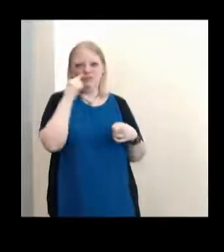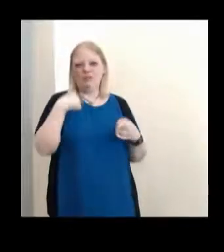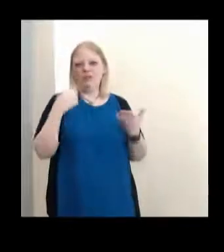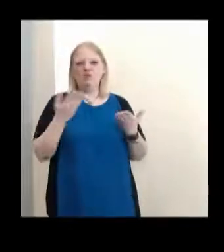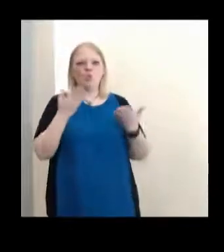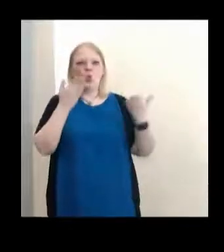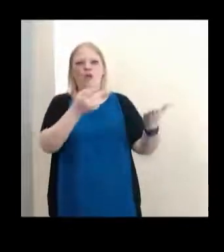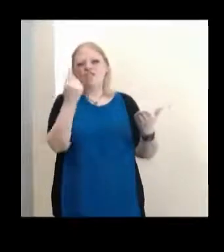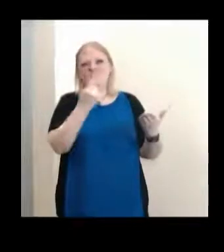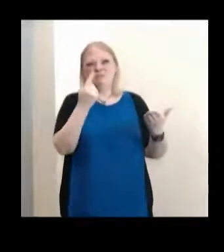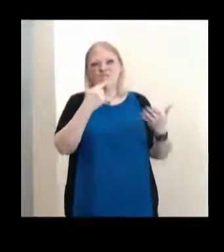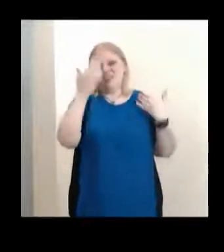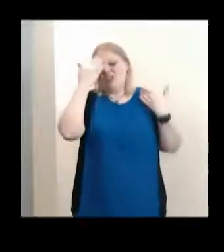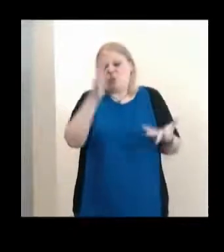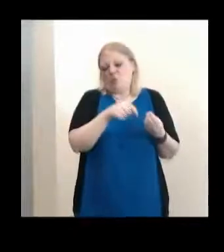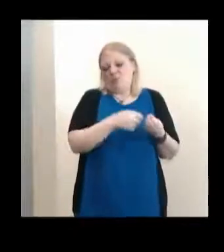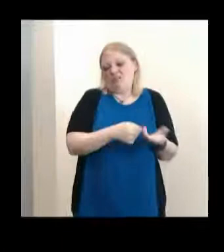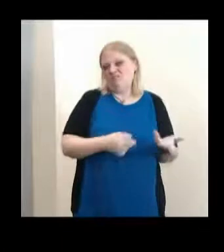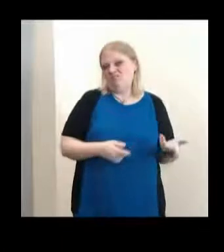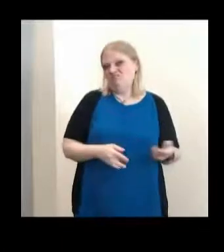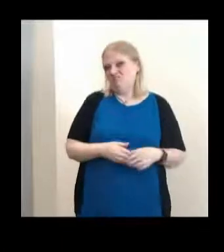offer something that I don't know about.